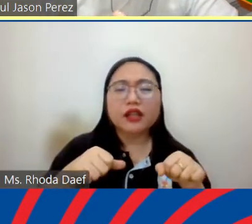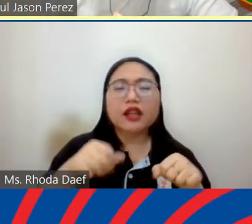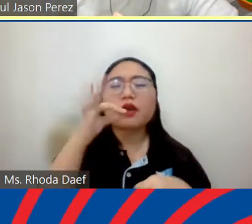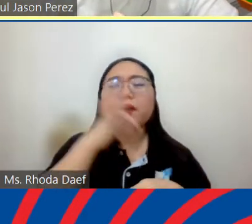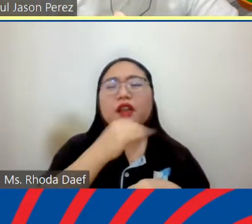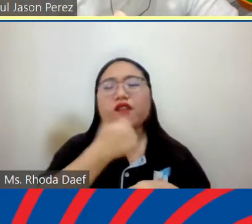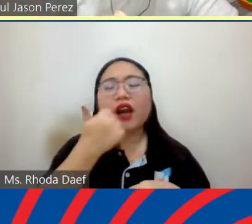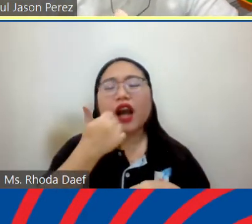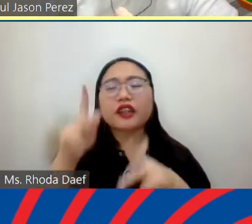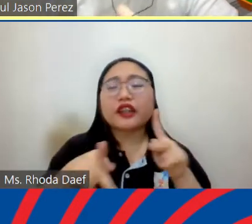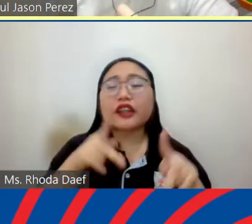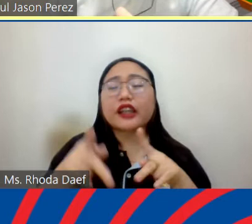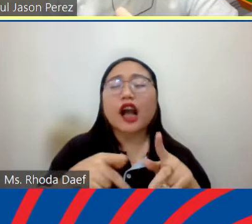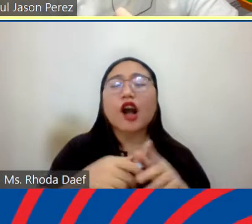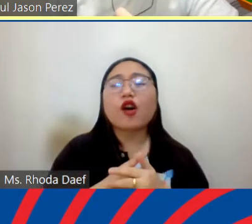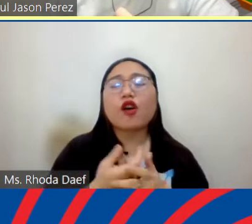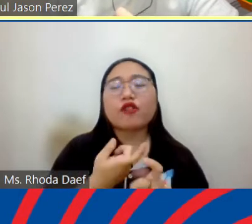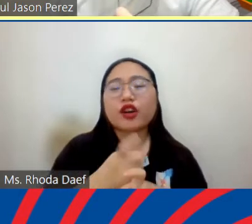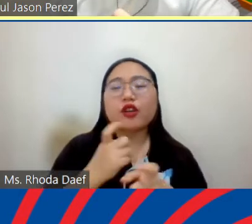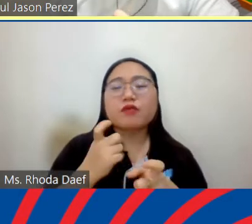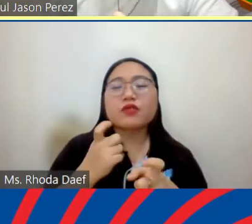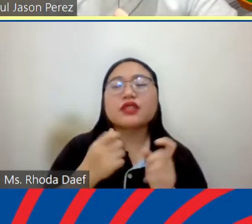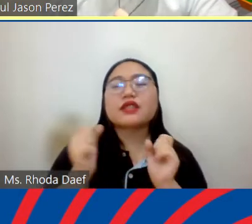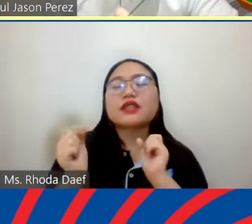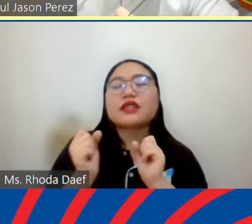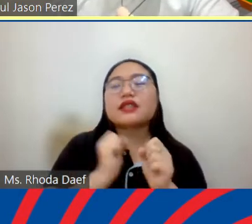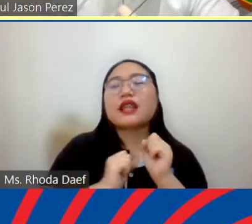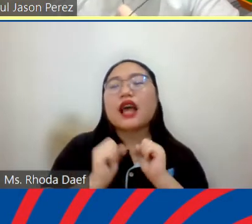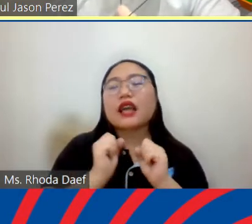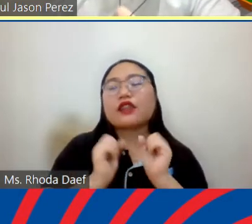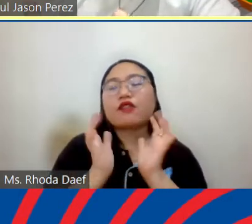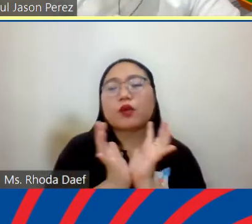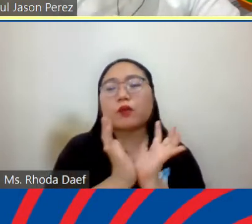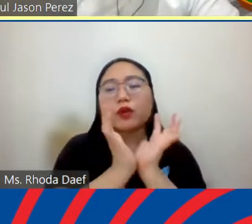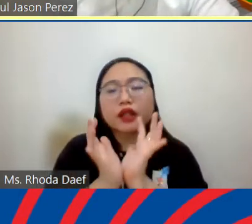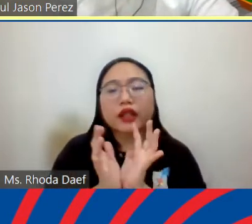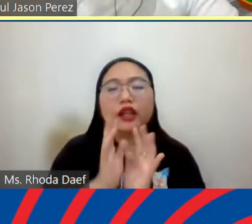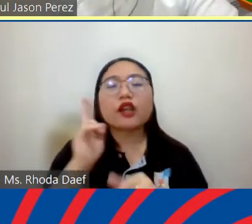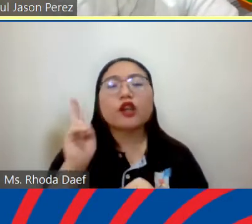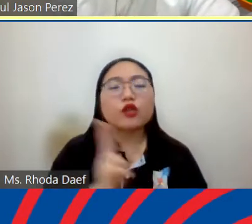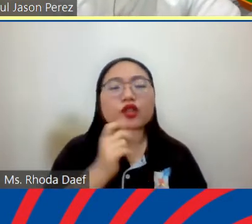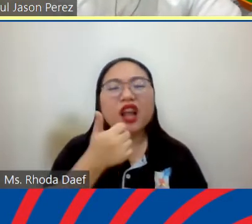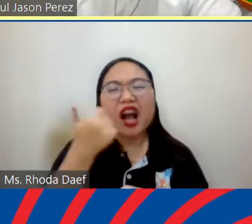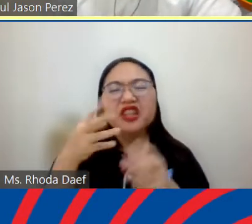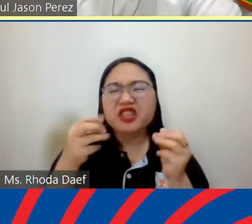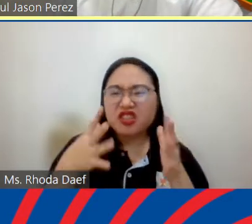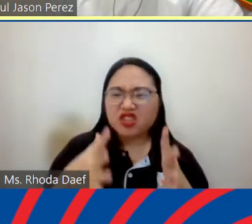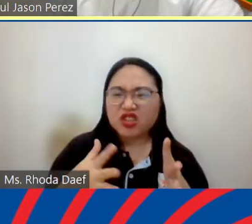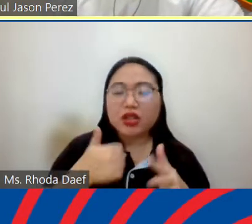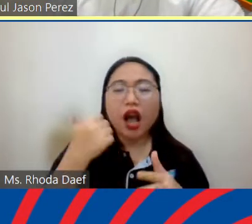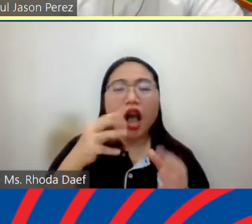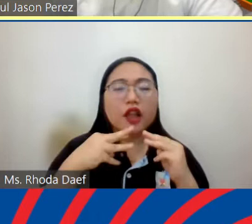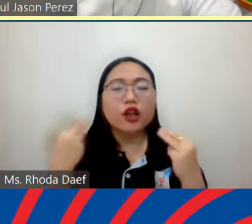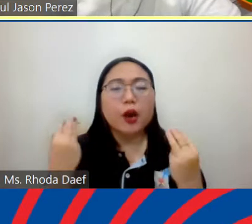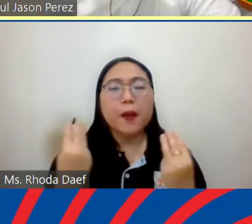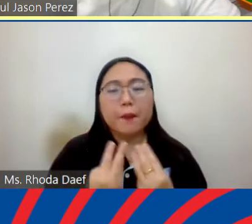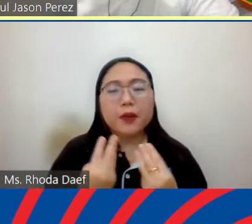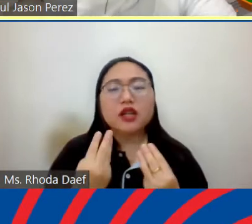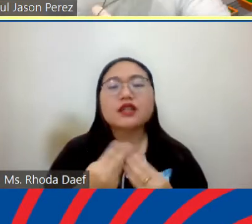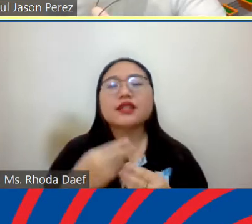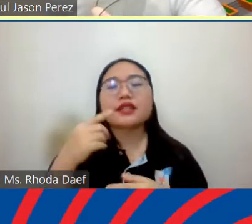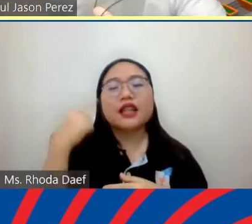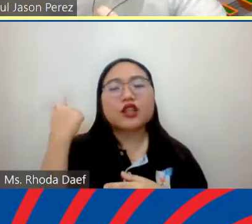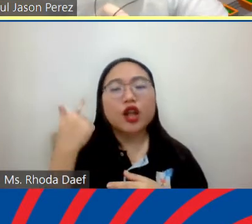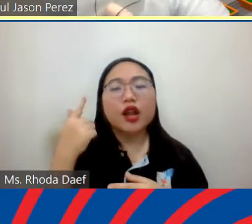example, policymakers, teachers, and other members of the general public. Diba? Kasi research data is not just for